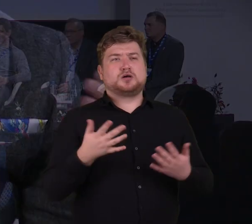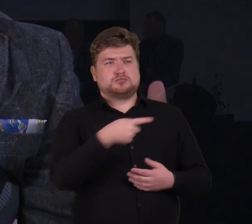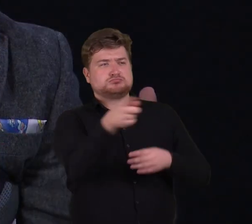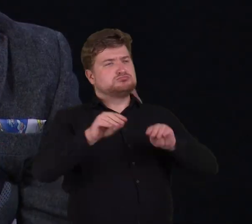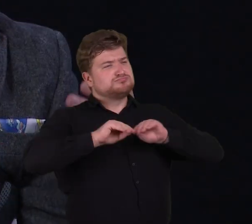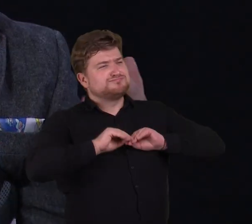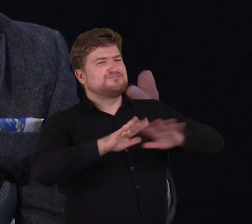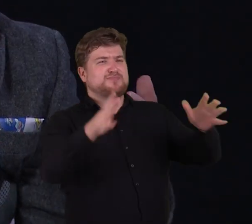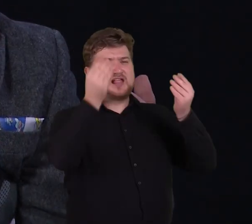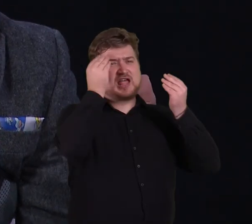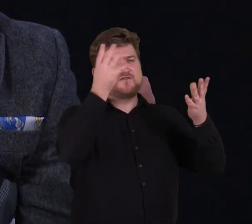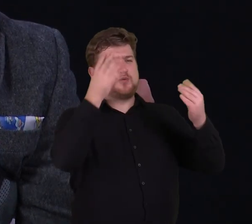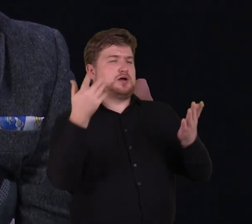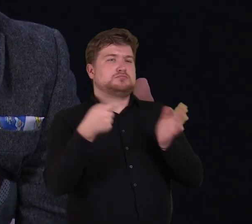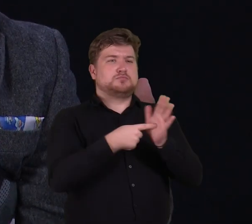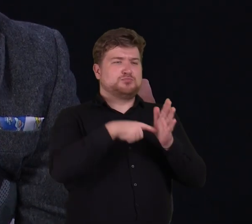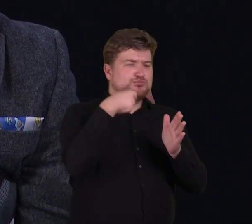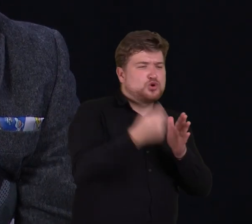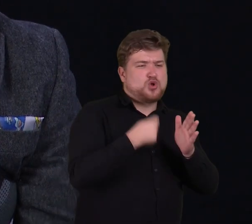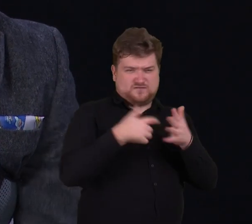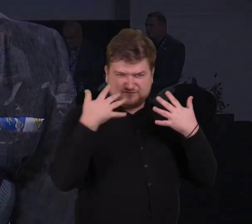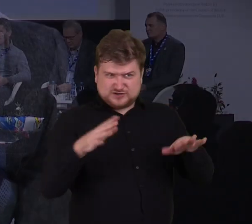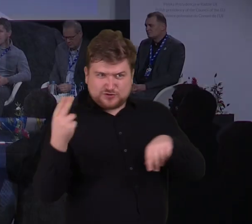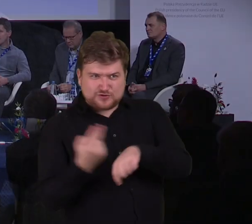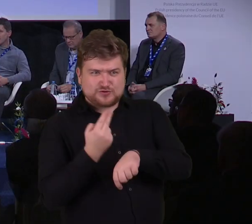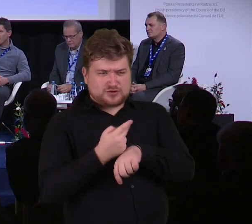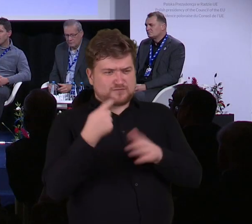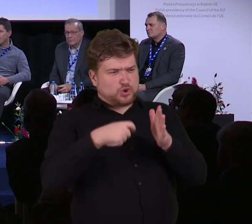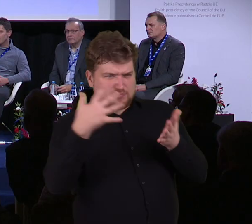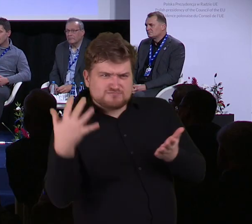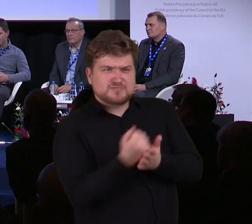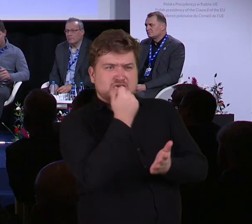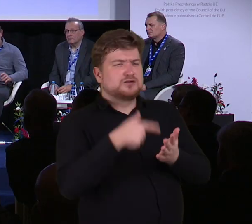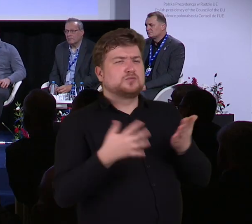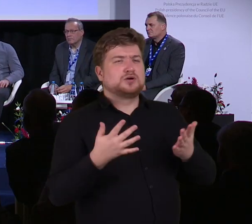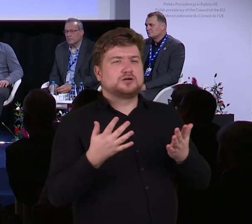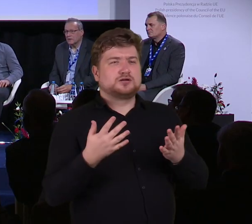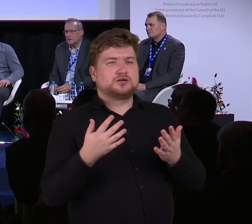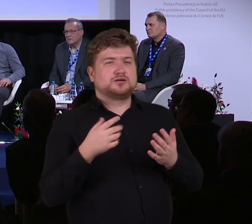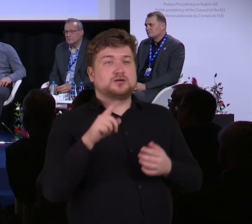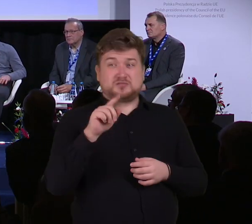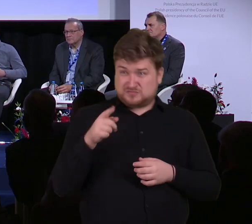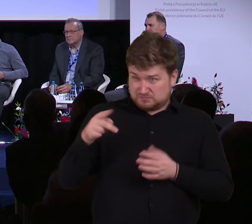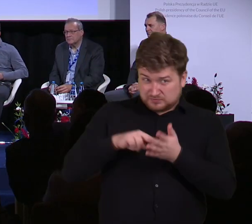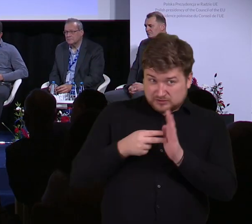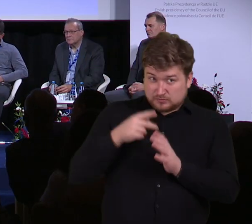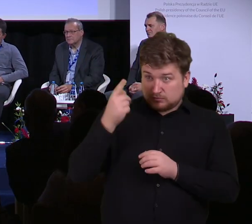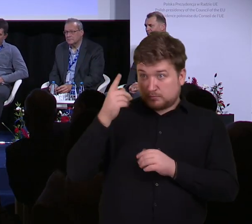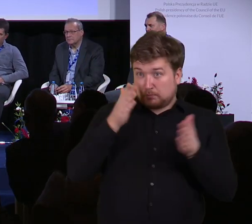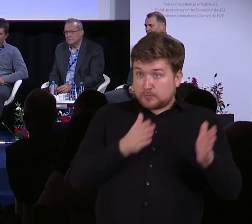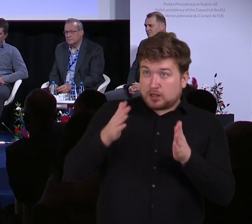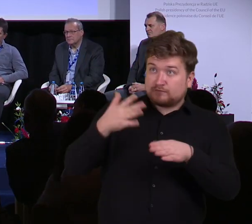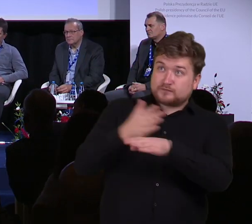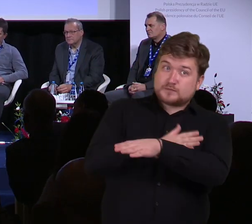or strategies? Well, not strategies. Strategy is a document. I mean, real value added. I mean, real things that